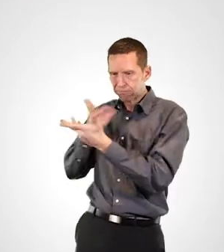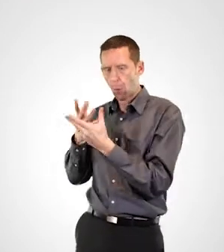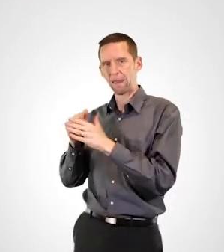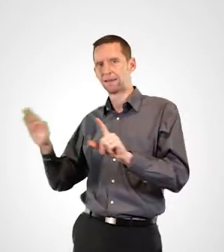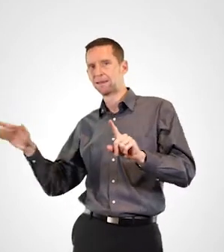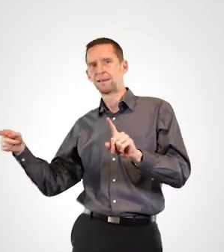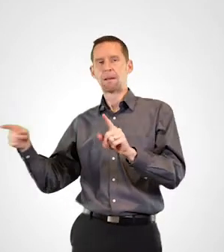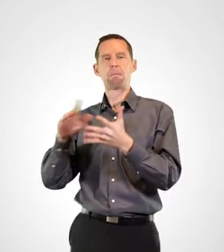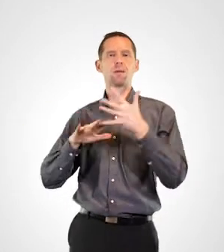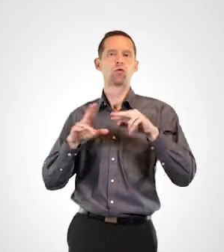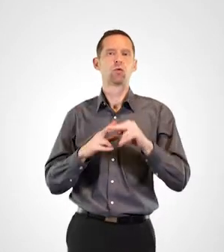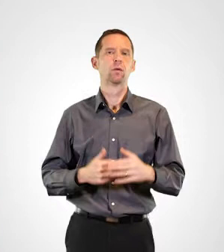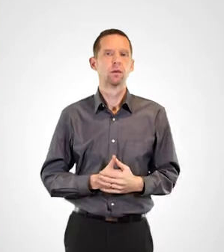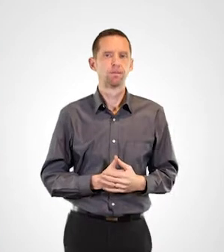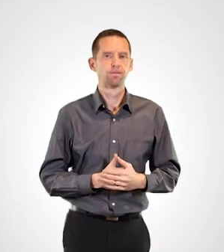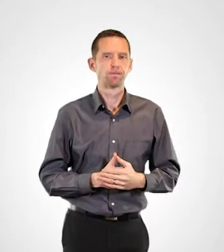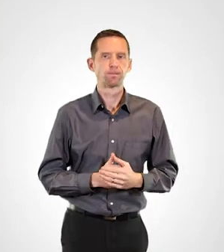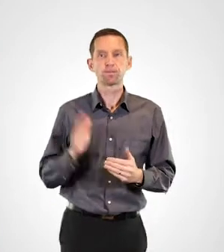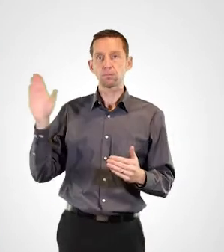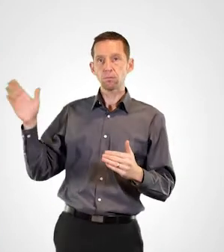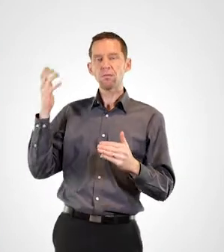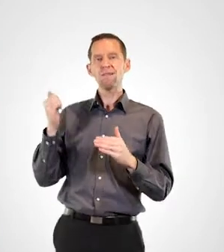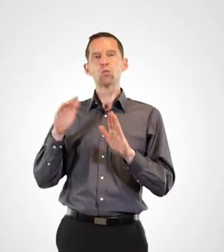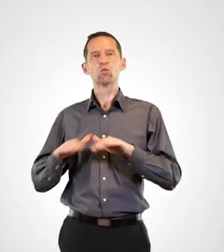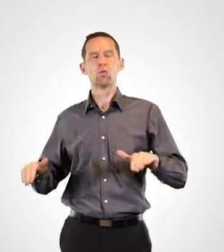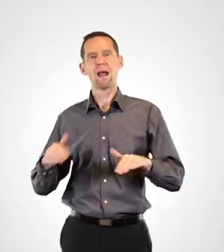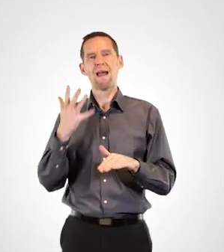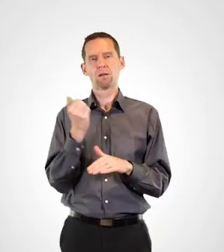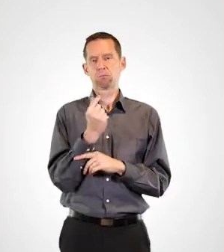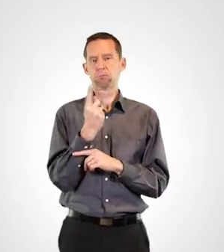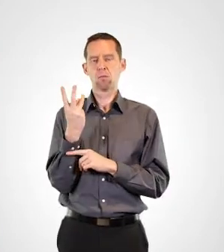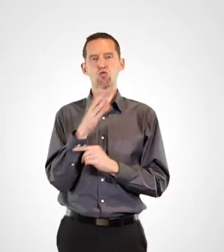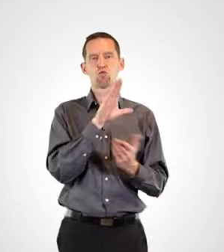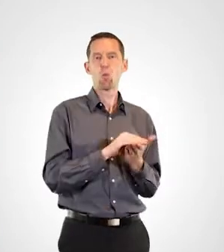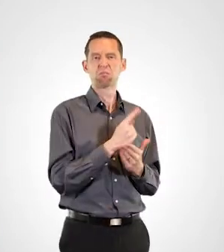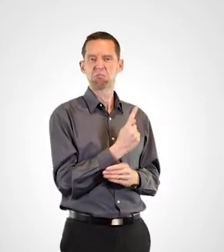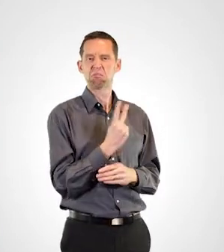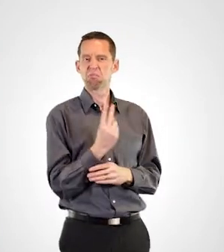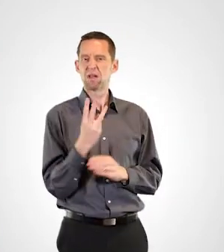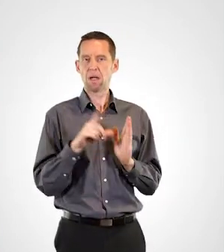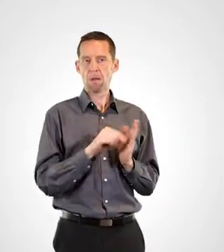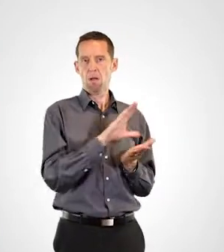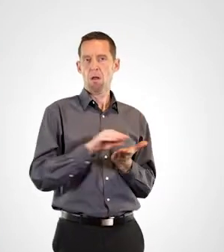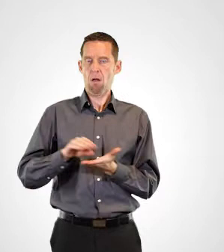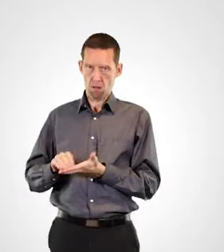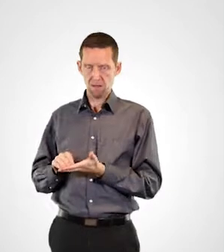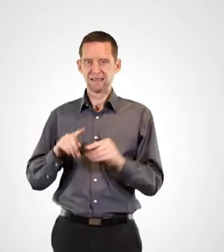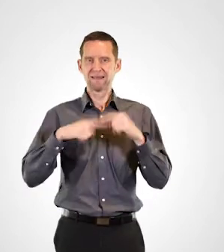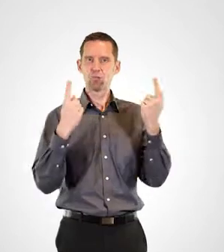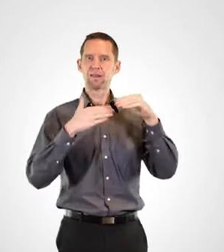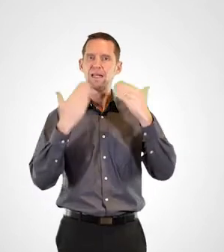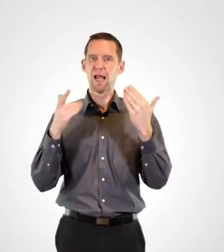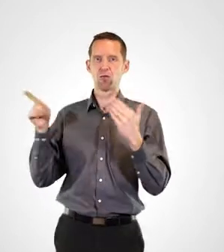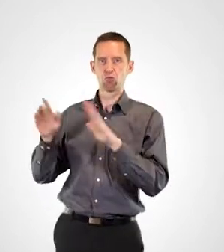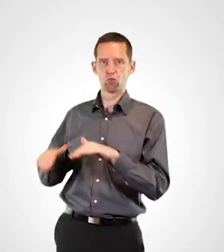counseling the parents. This is just a plot of the kiddies who had multiple recordings. And so you see that it varies from one day to the other, and